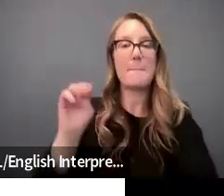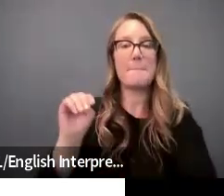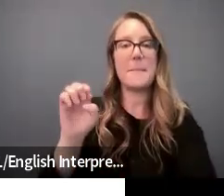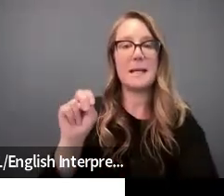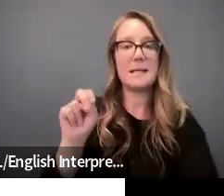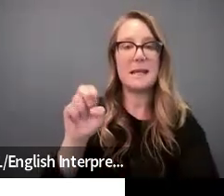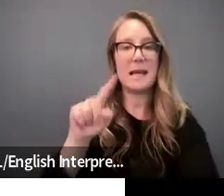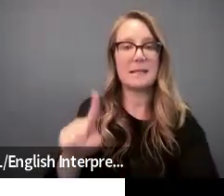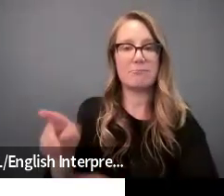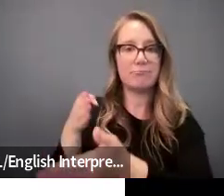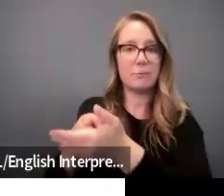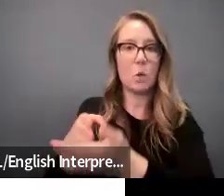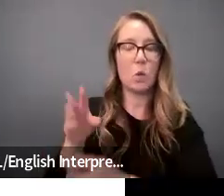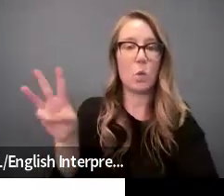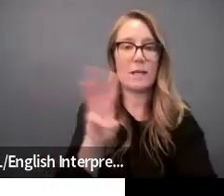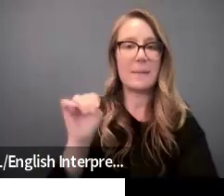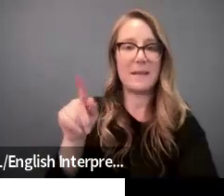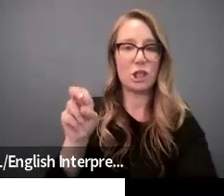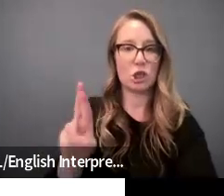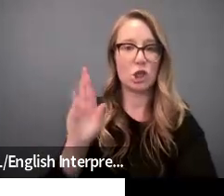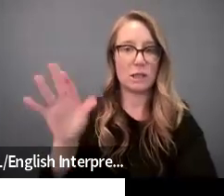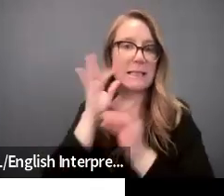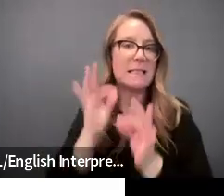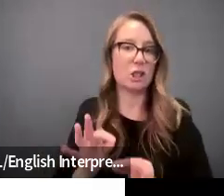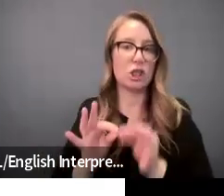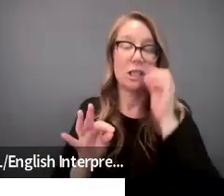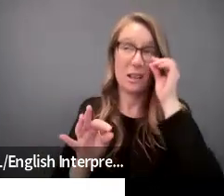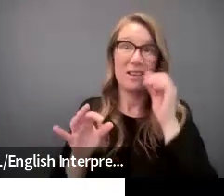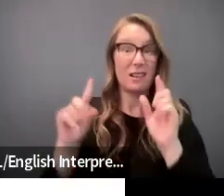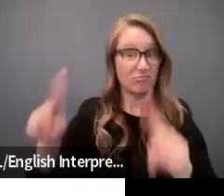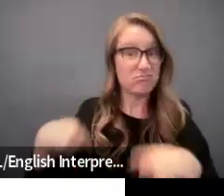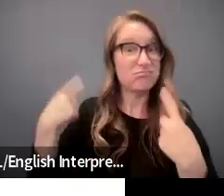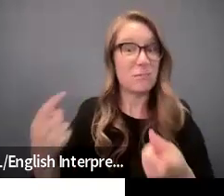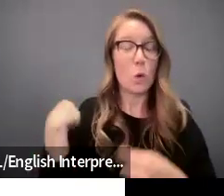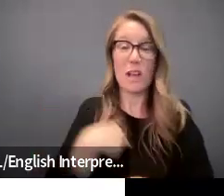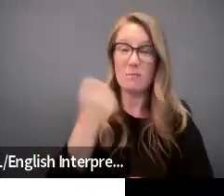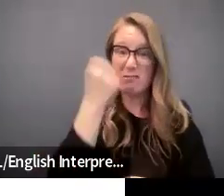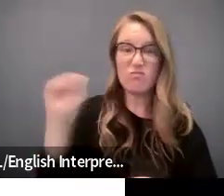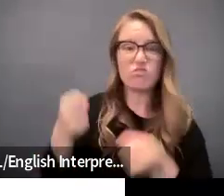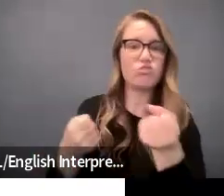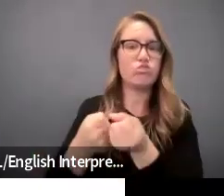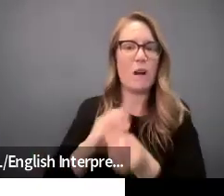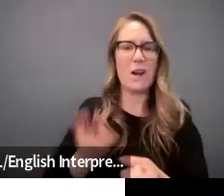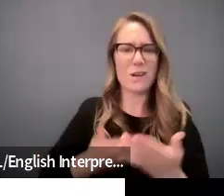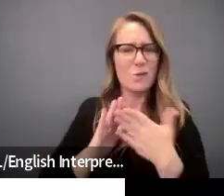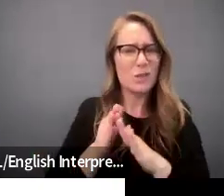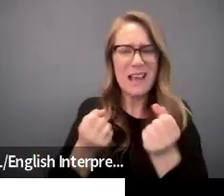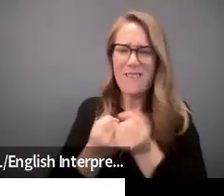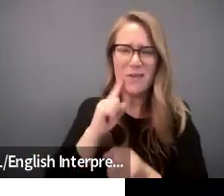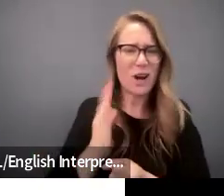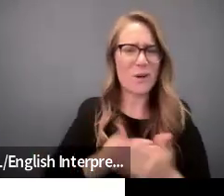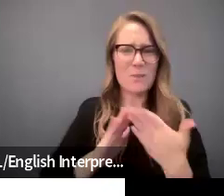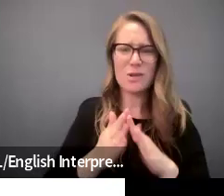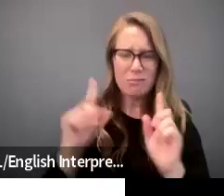versus Westminster decision. I mean, this is how long we've been active in supporting our communities, advocating for our